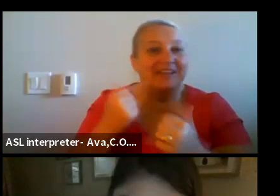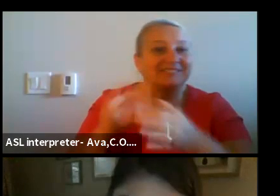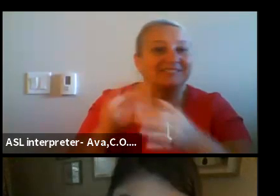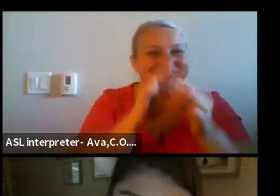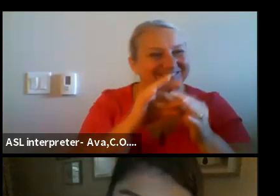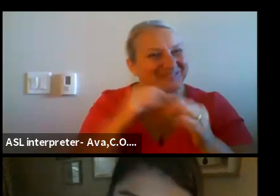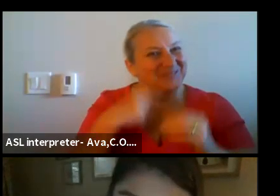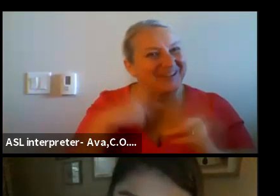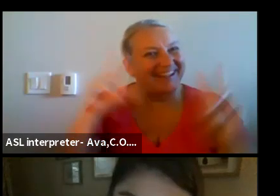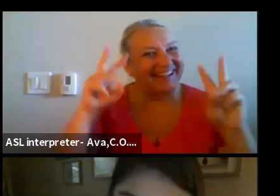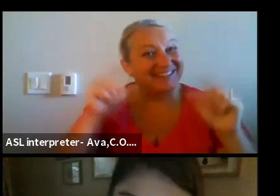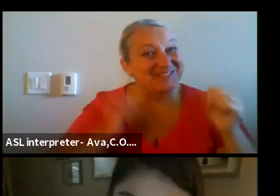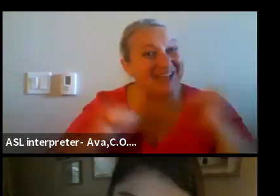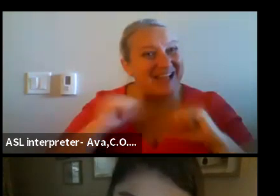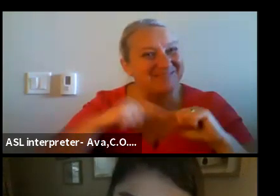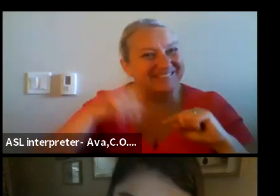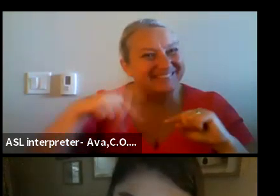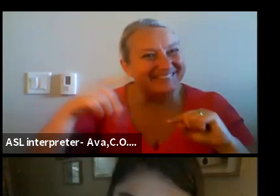dramaturging.